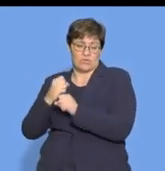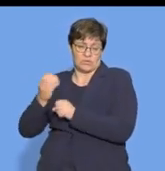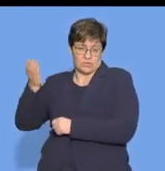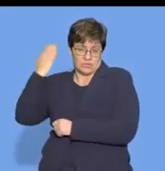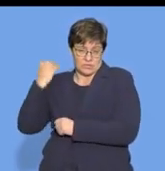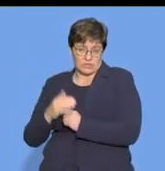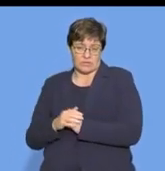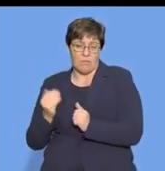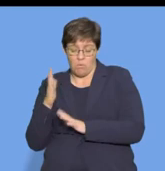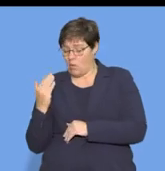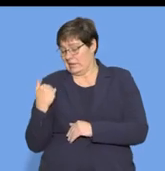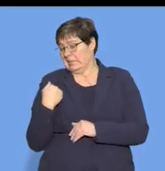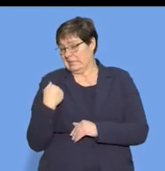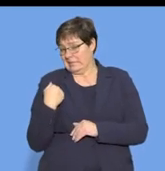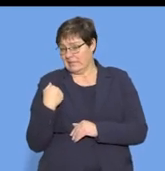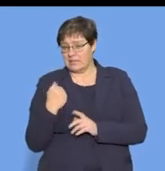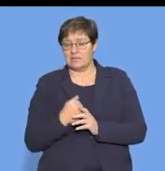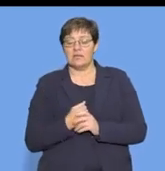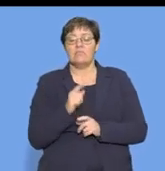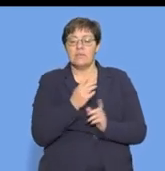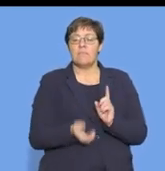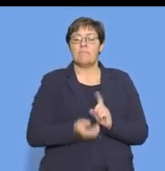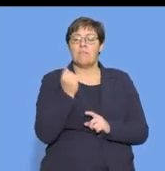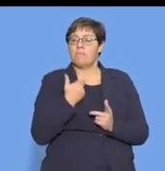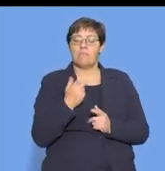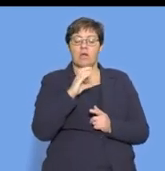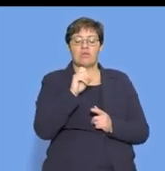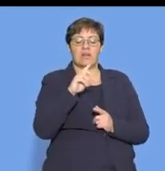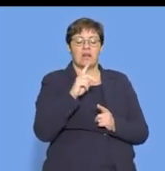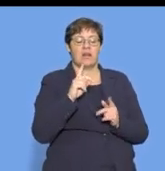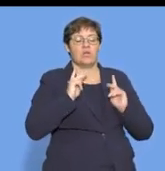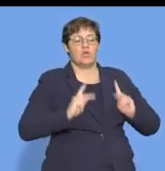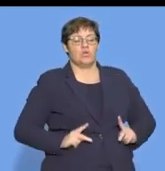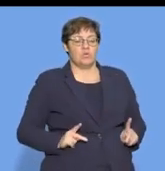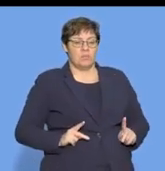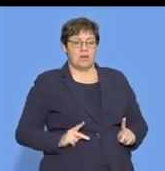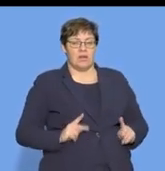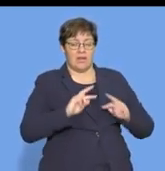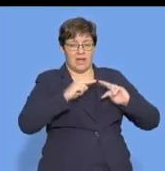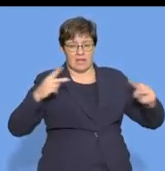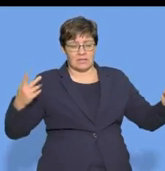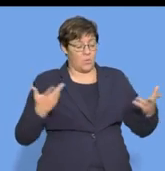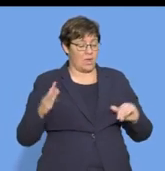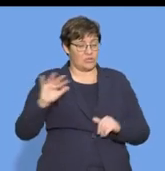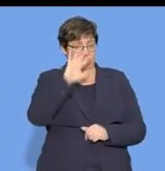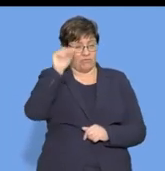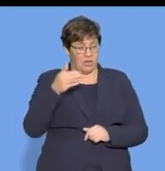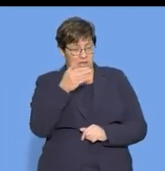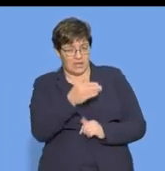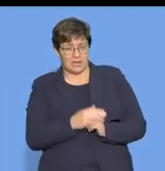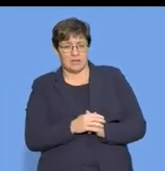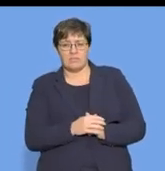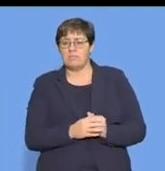236,000 years ago. So they were a more recent species. They were found at the cradle of humankind, which is in